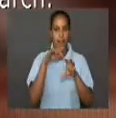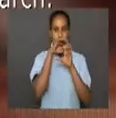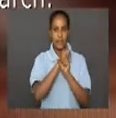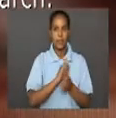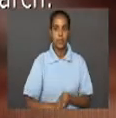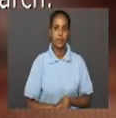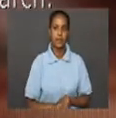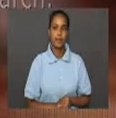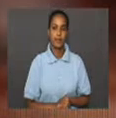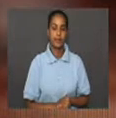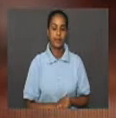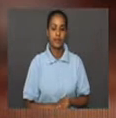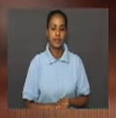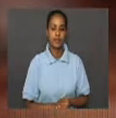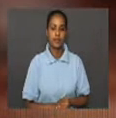Time's up.